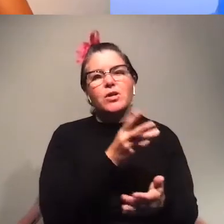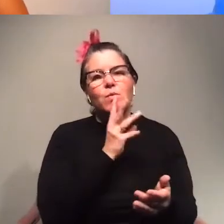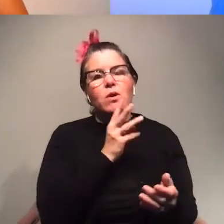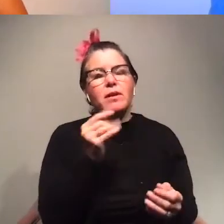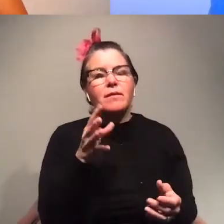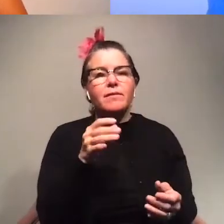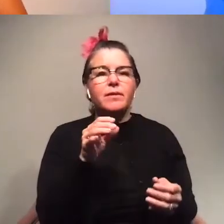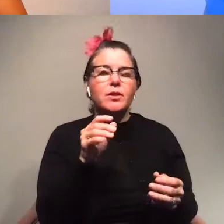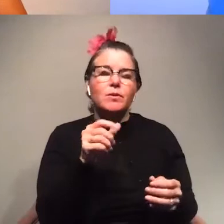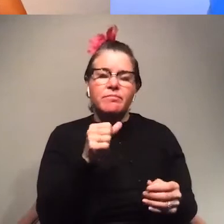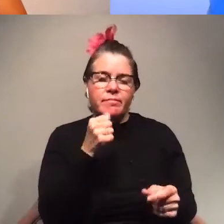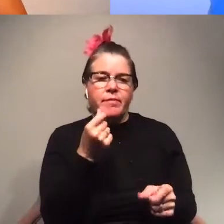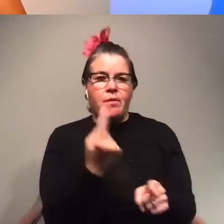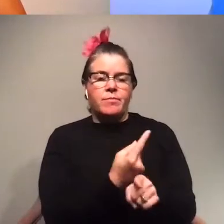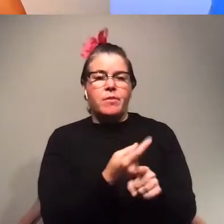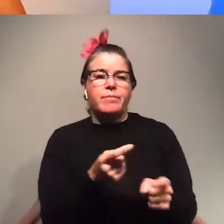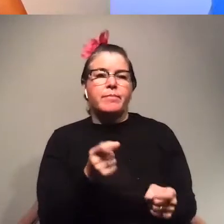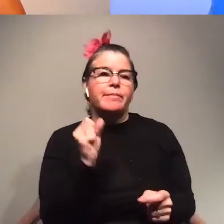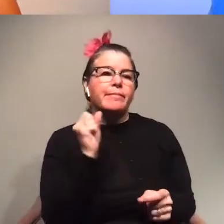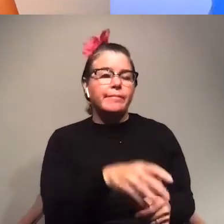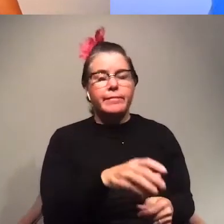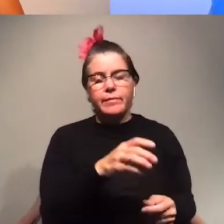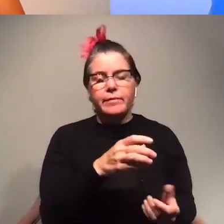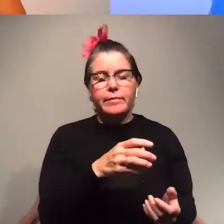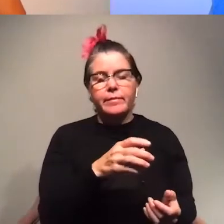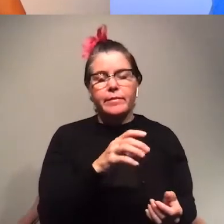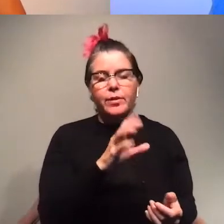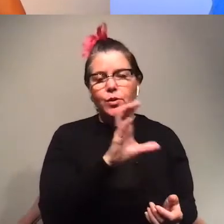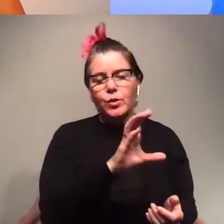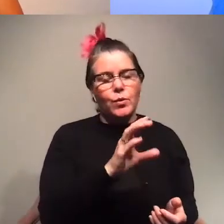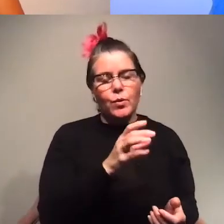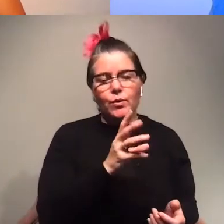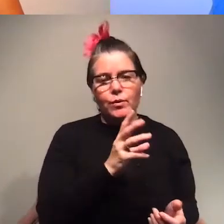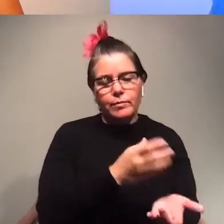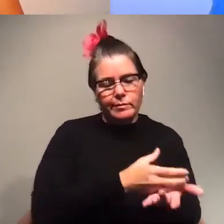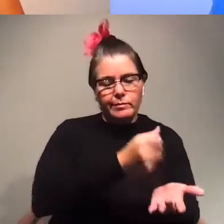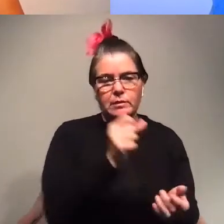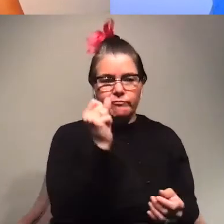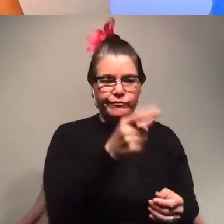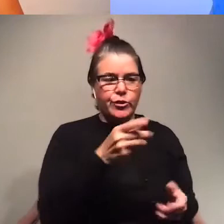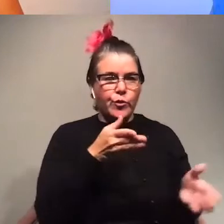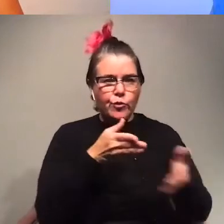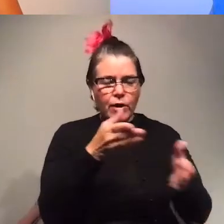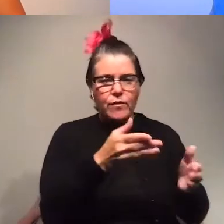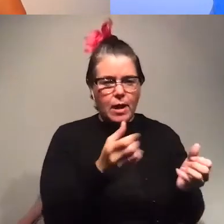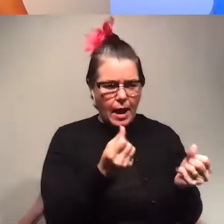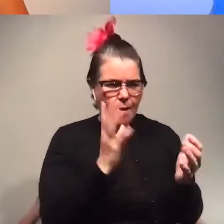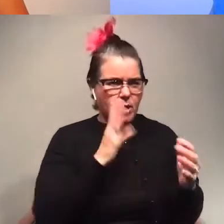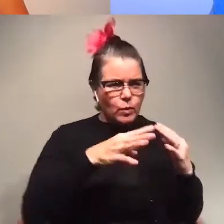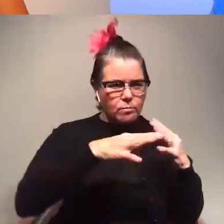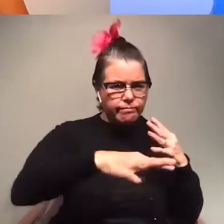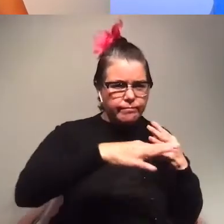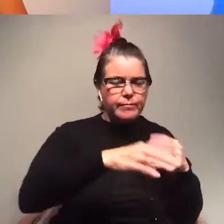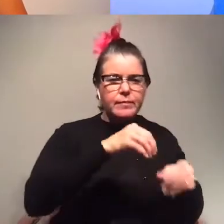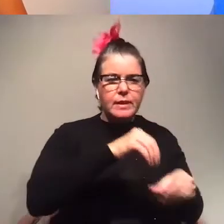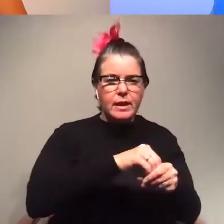you improperly dump a LaCroix bottle in, you know, a stream, how much is likely to get released into that